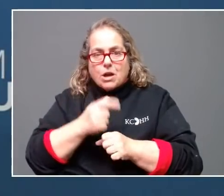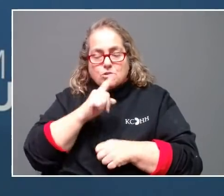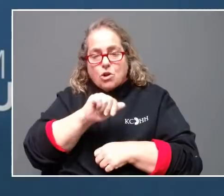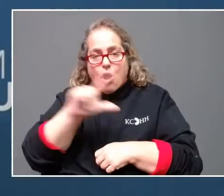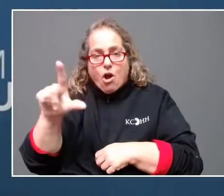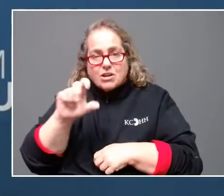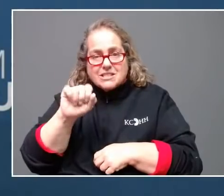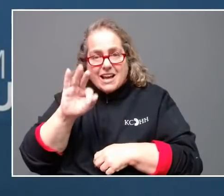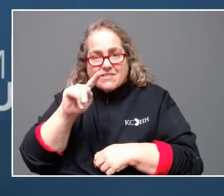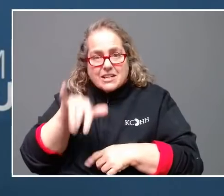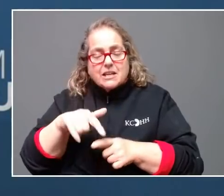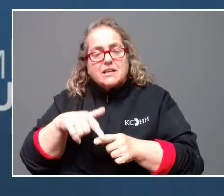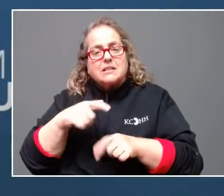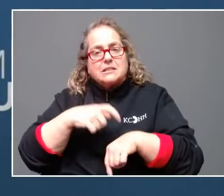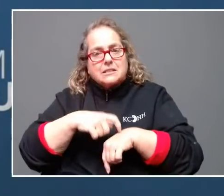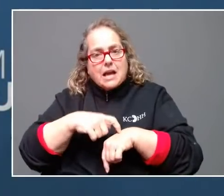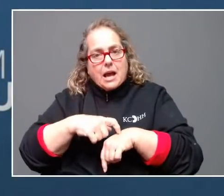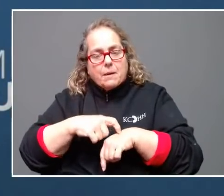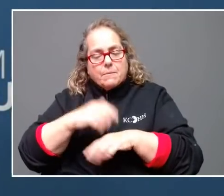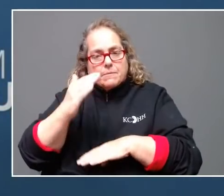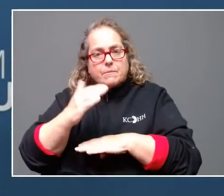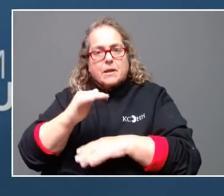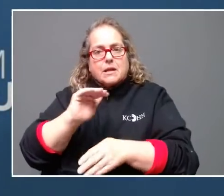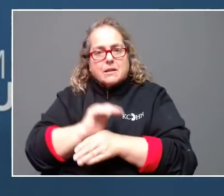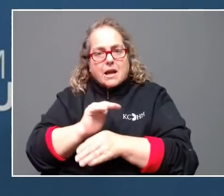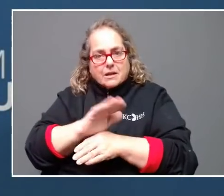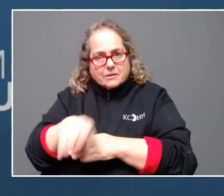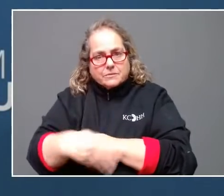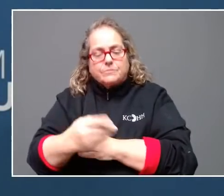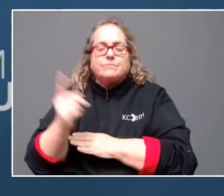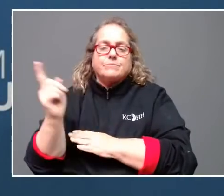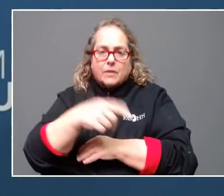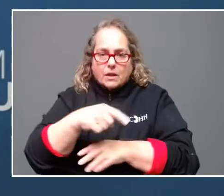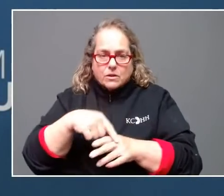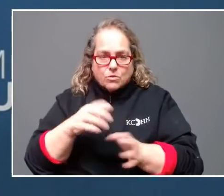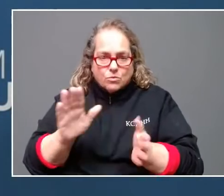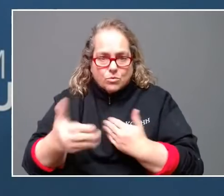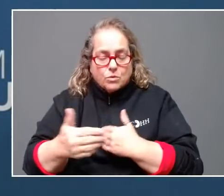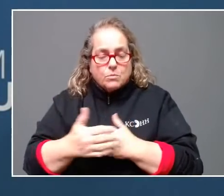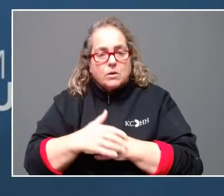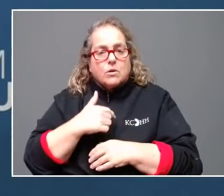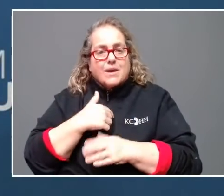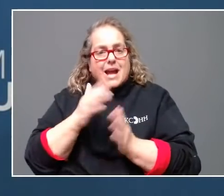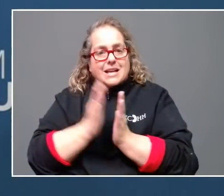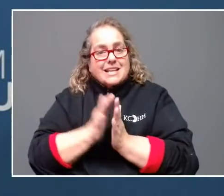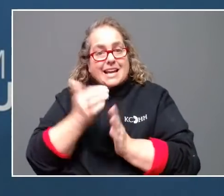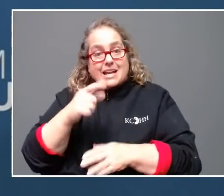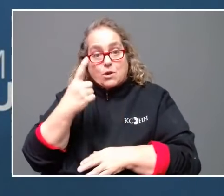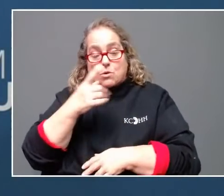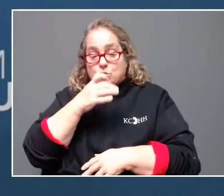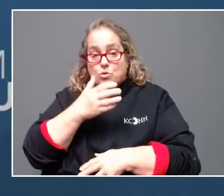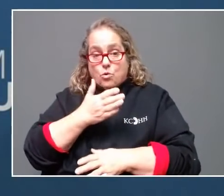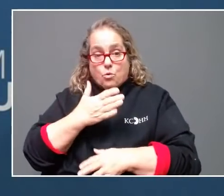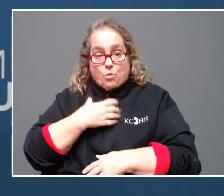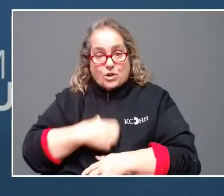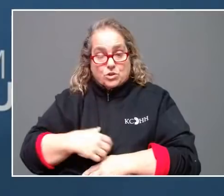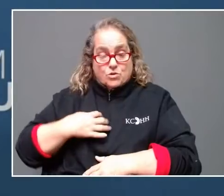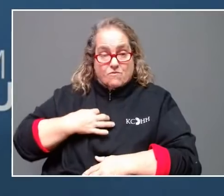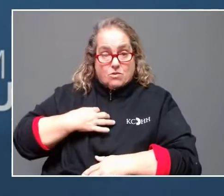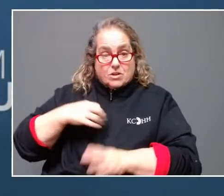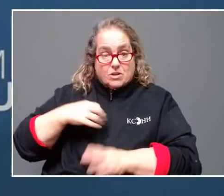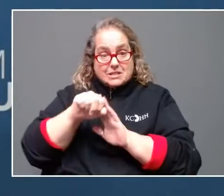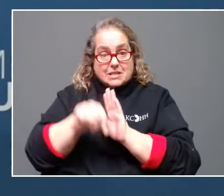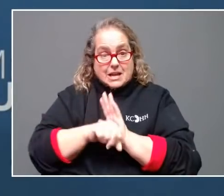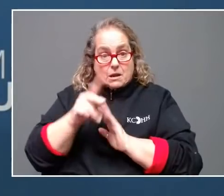of additional volunteers, and we're asking anyone wishing to volunteer at one of our state parks to contact Andy Kazitz